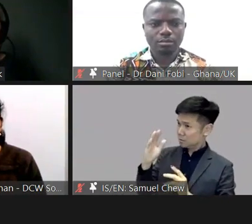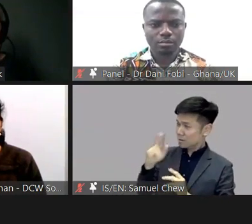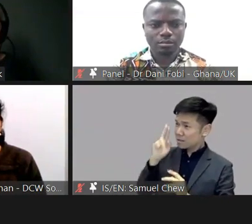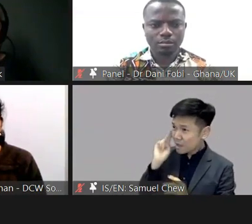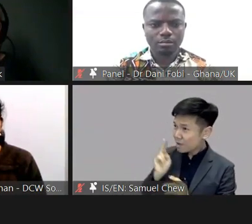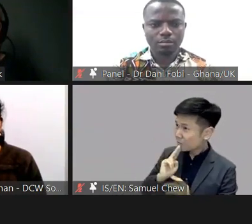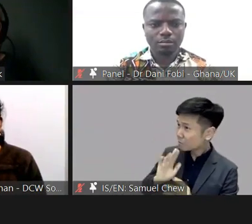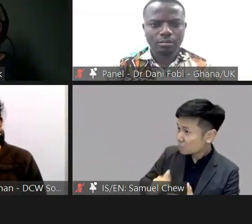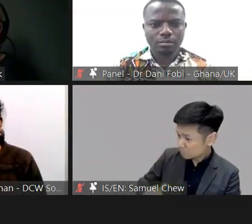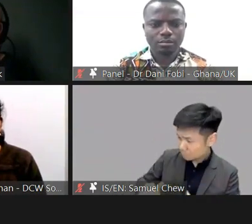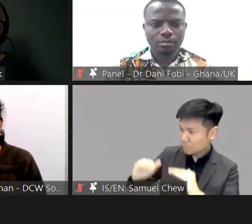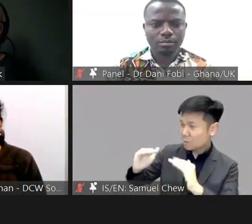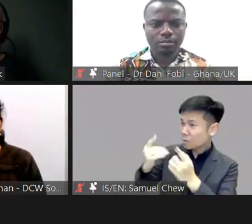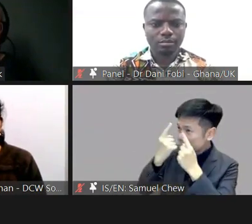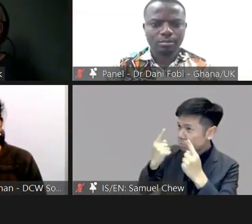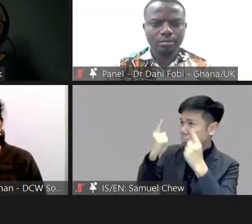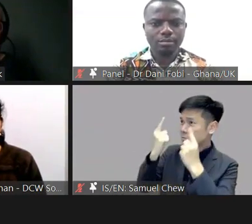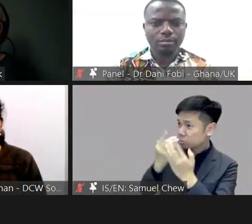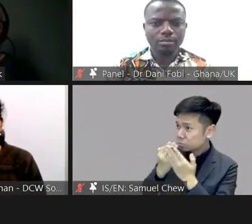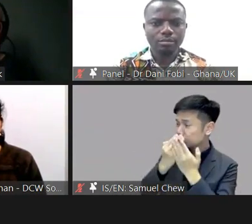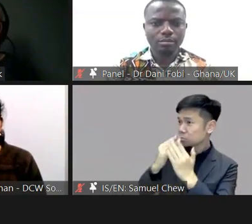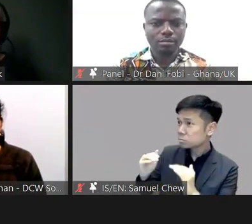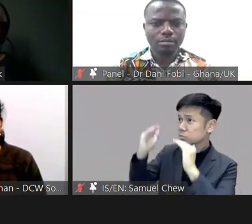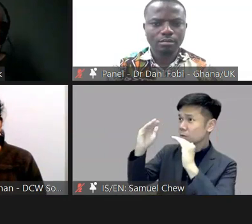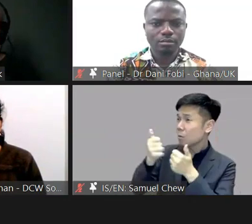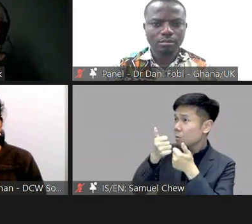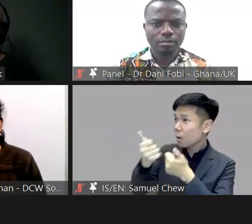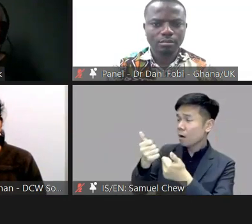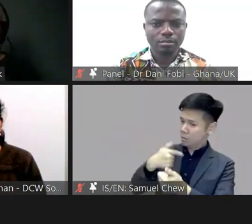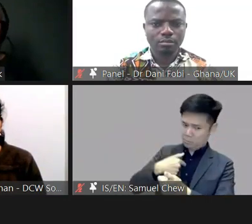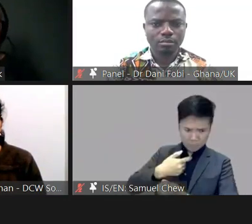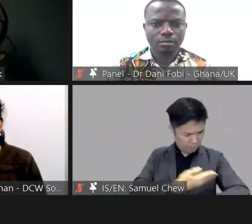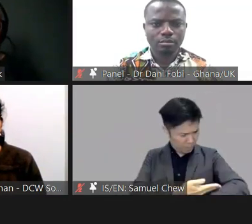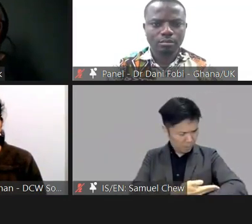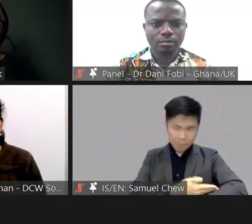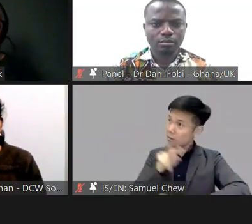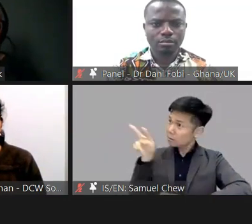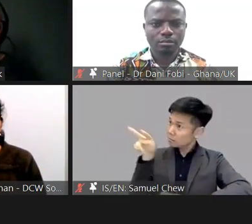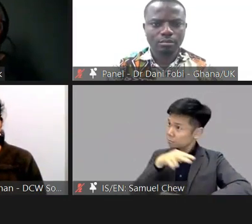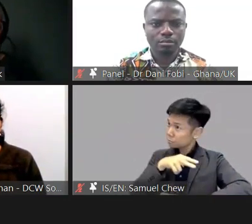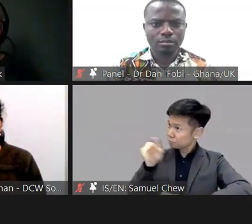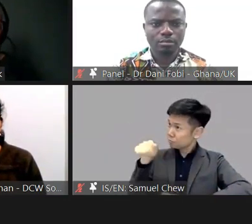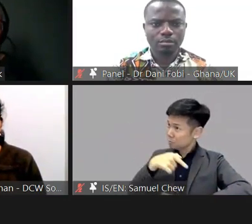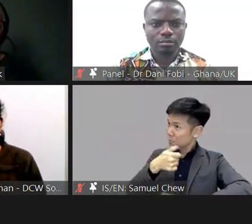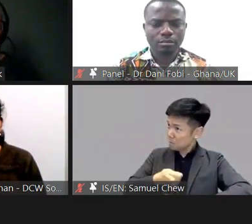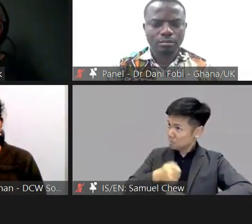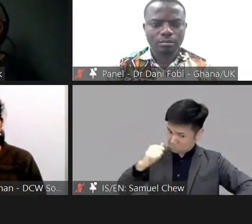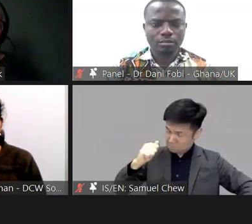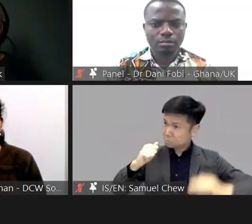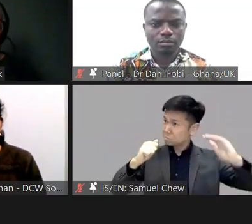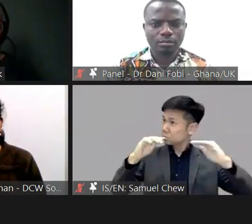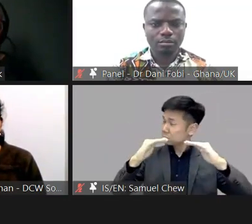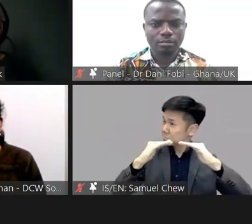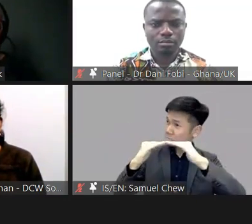the perfect strategy to overcome their stigma, because when we are saying something,